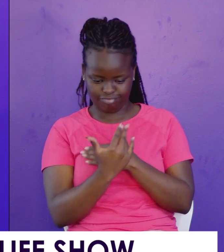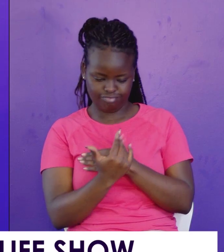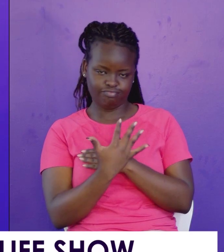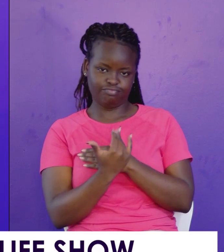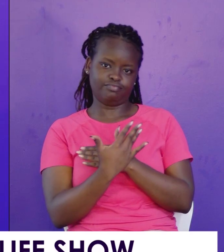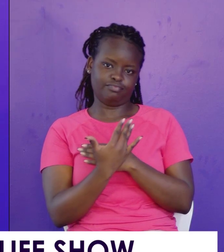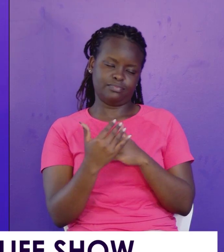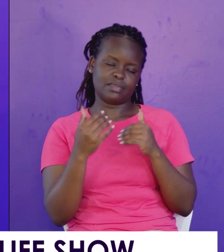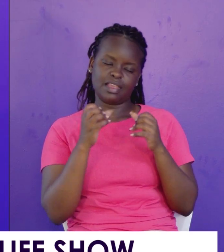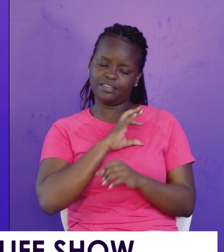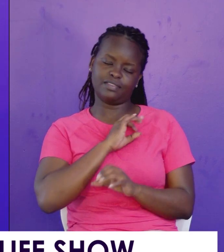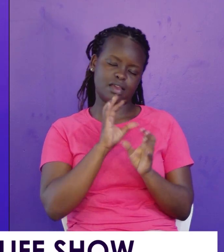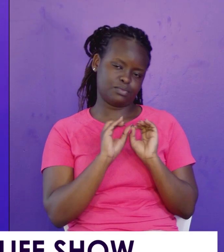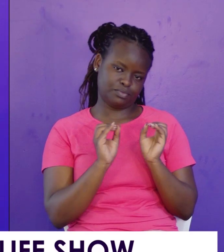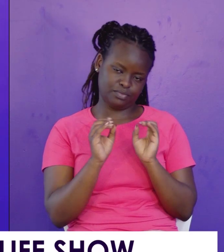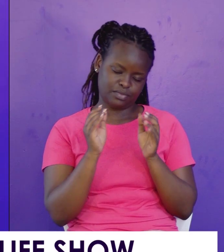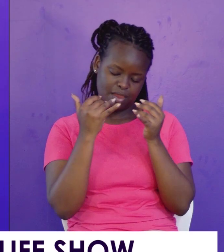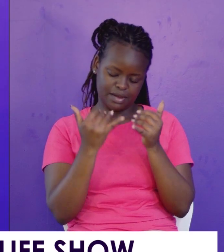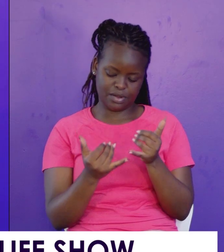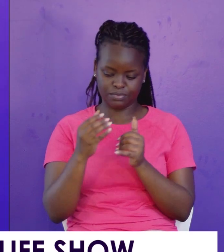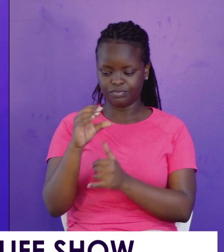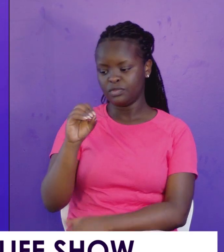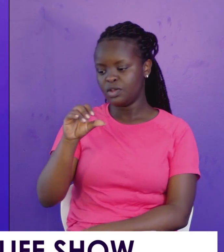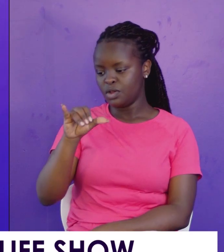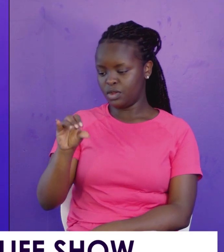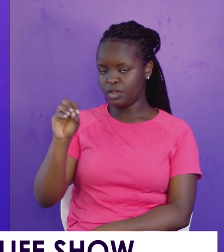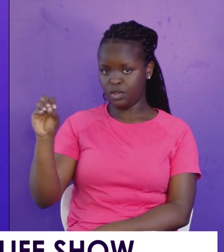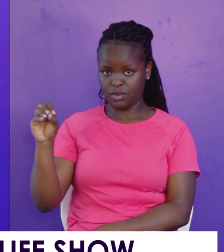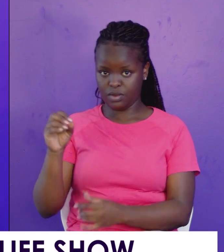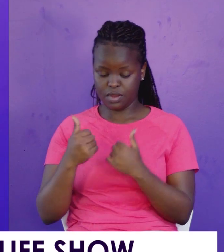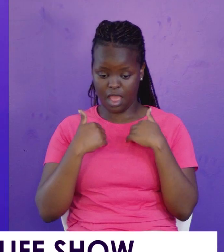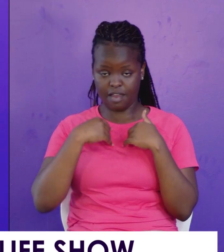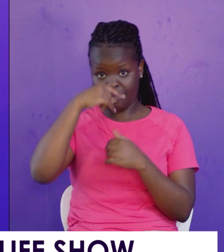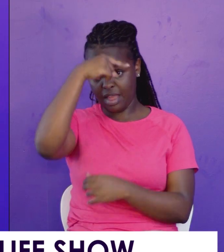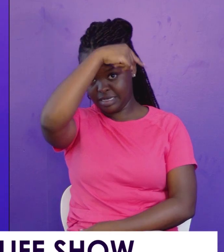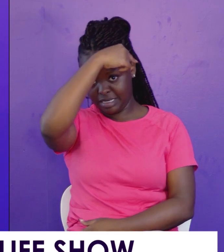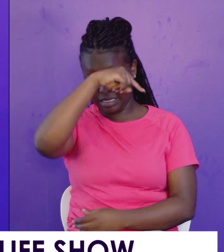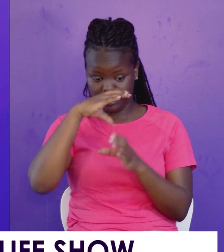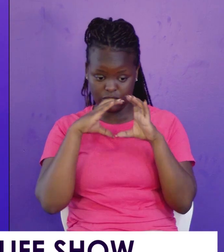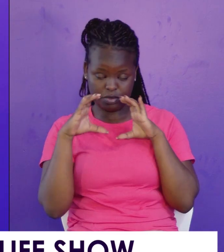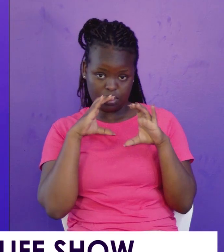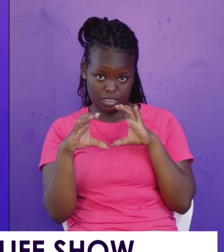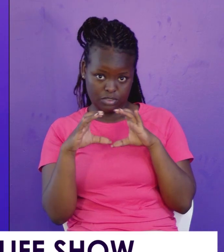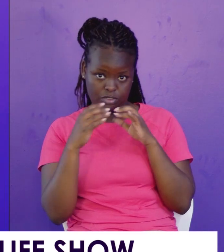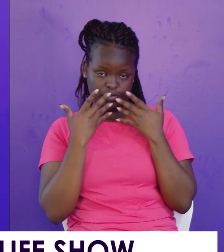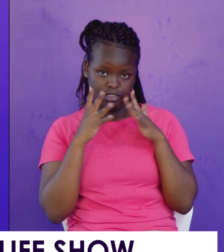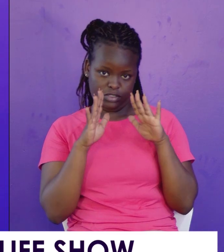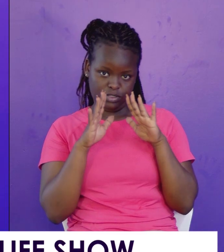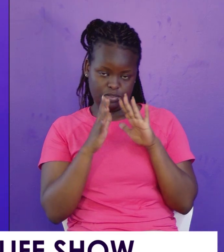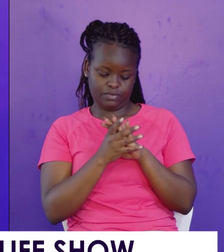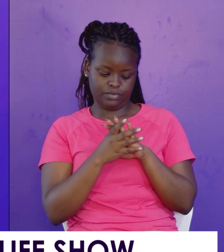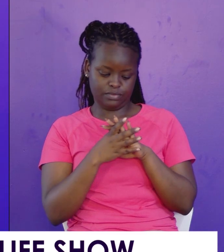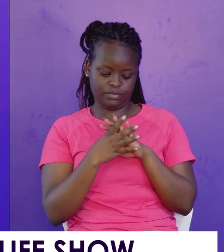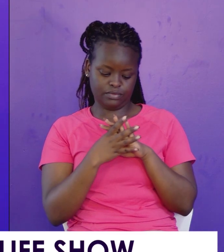be afraid. Now, Nicholas, Yeah. you have a degree in communication. It is